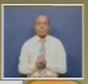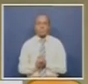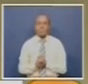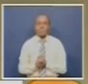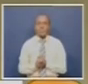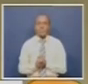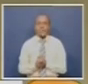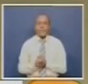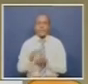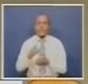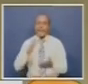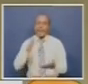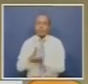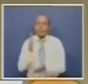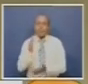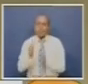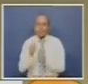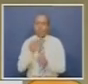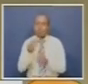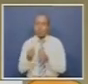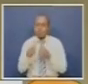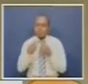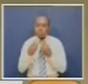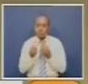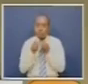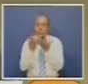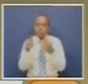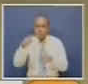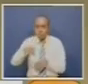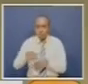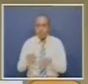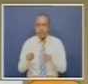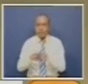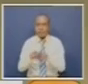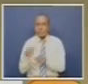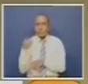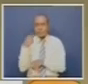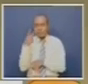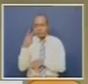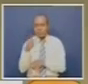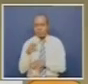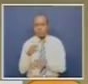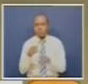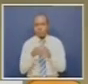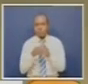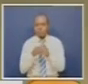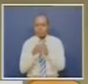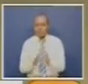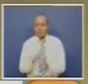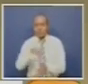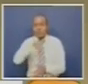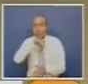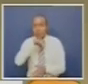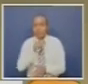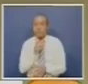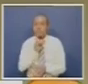The assurance that I want to give to you, and I saw it yesterday even when my party leader, Raila Amolo Odinga, said